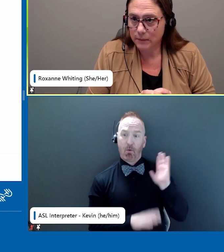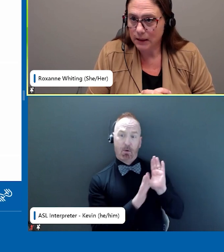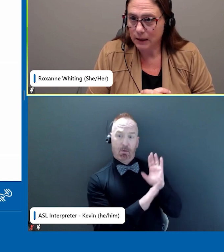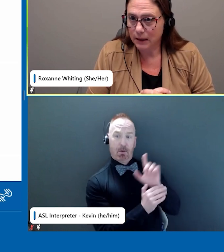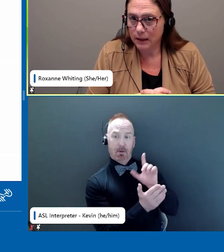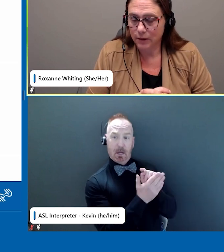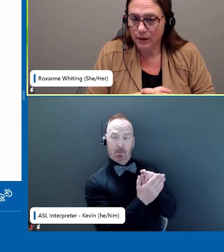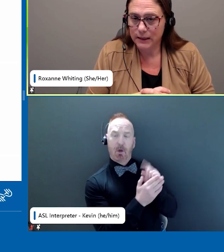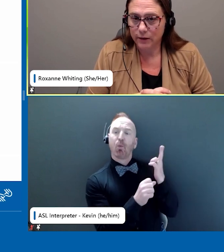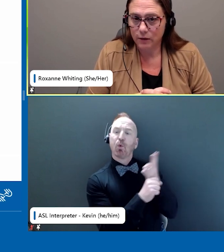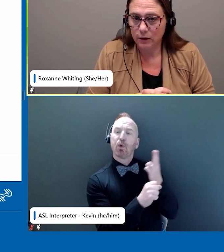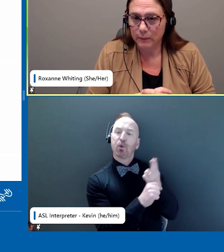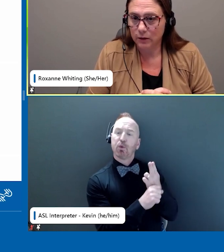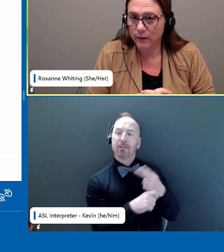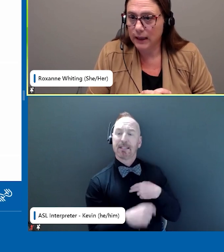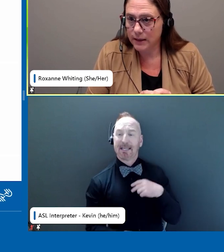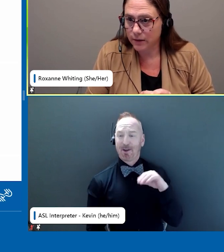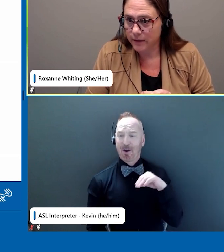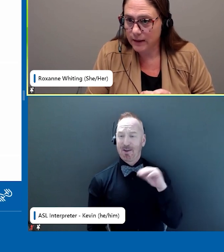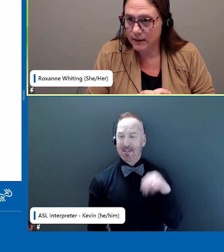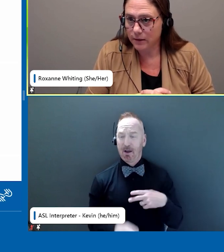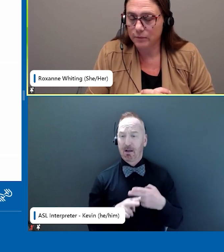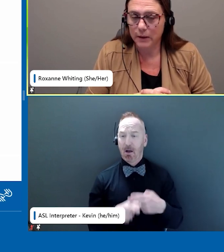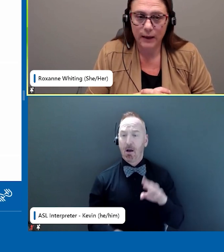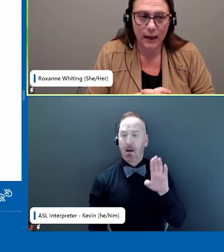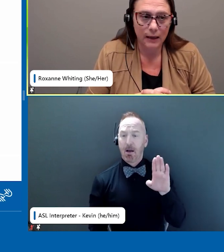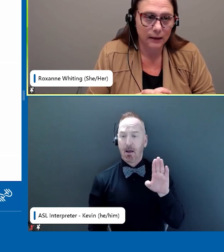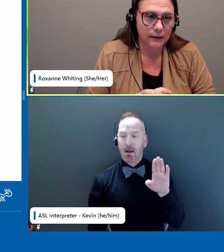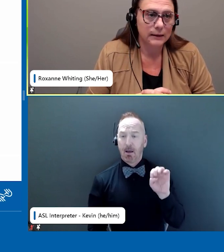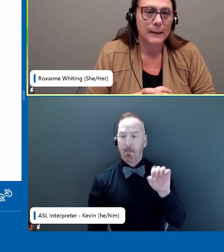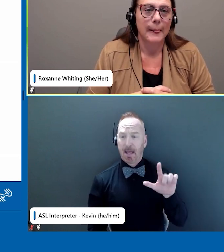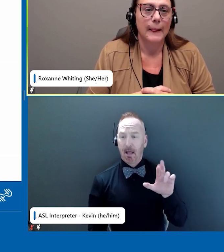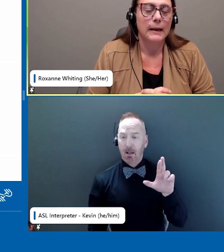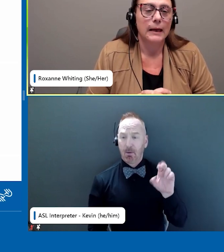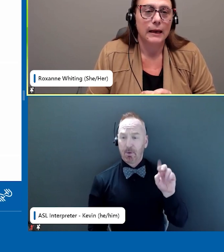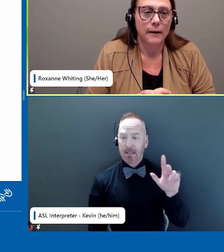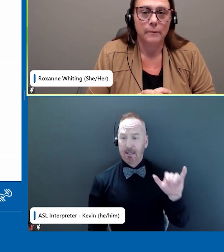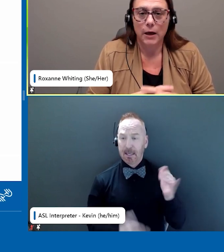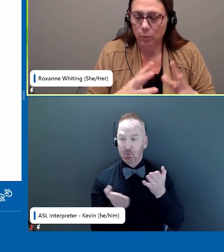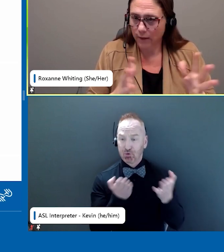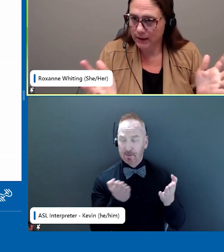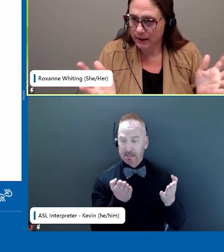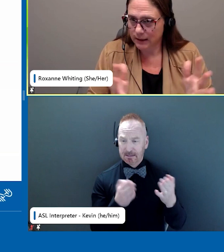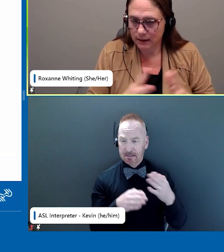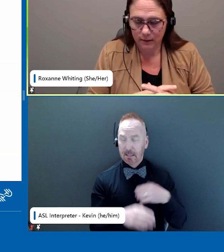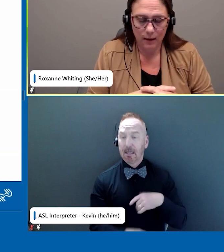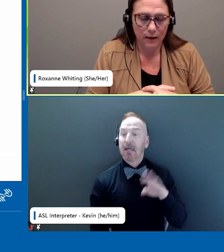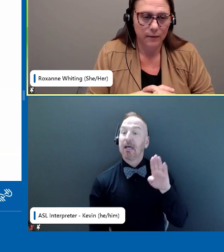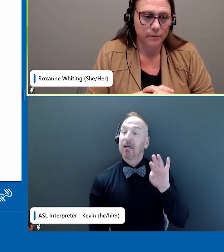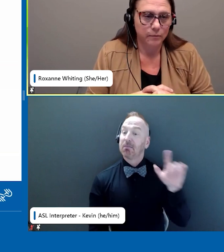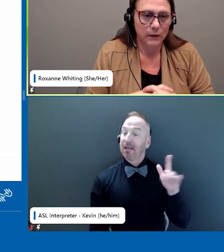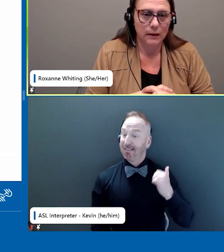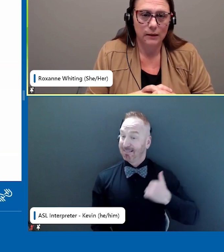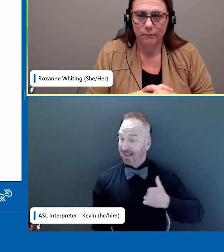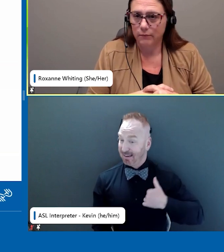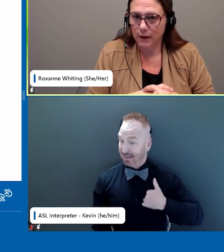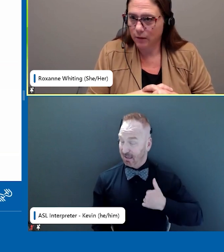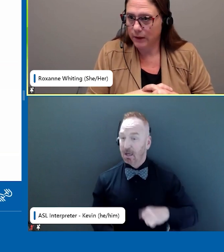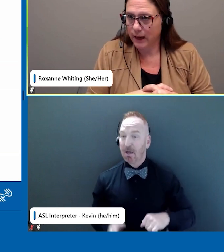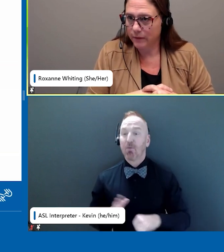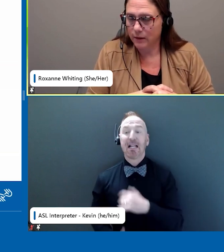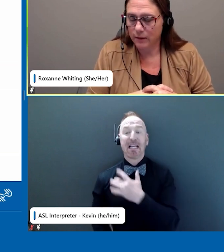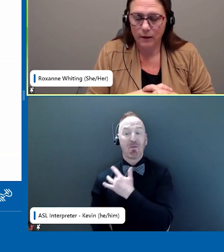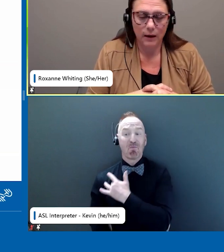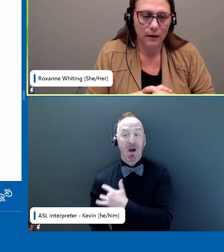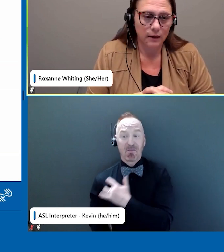use something here in Ontario called Bell Relay Service. So Bell Canada, other provinces,